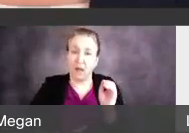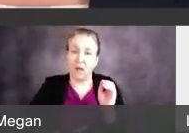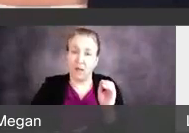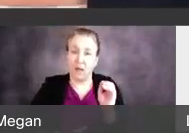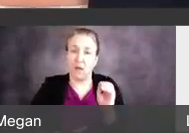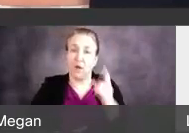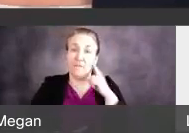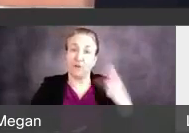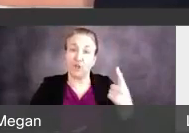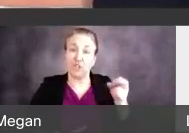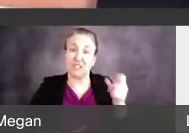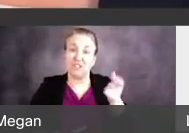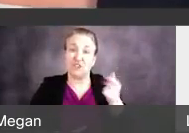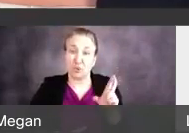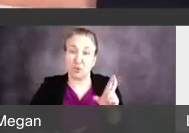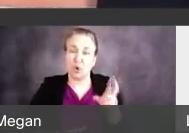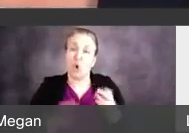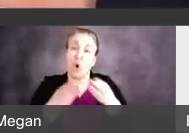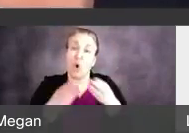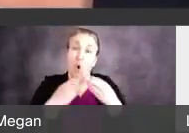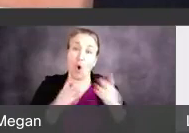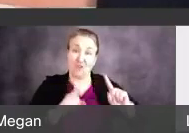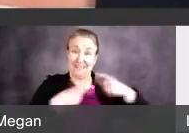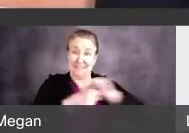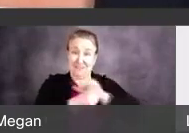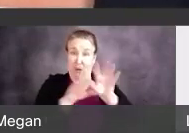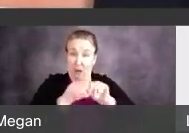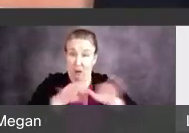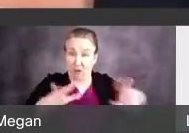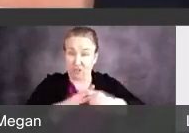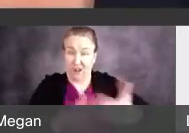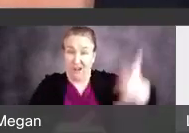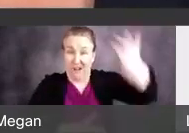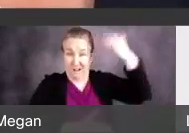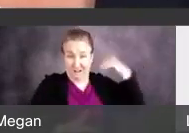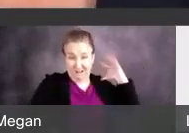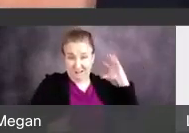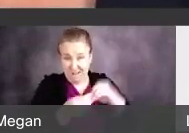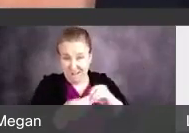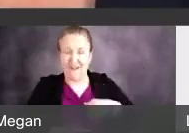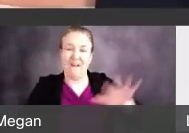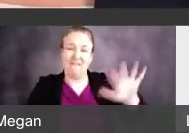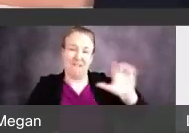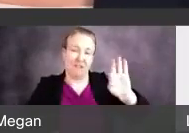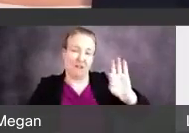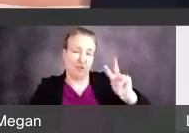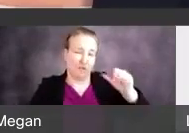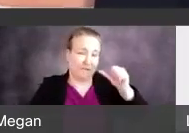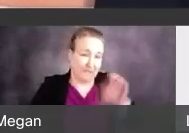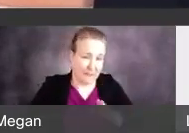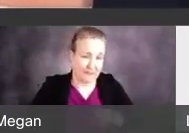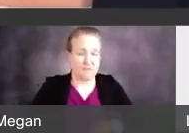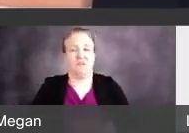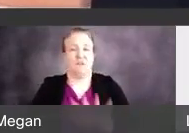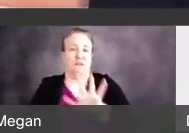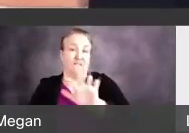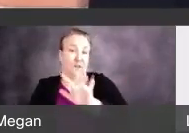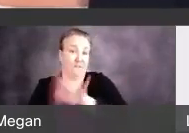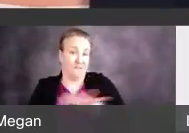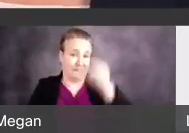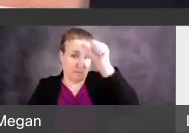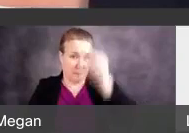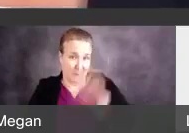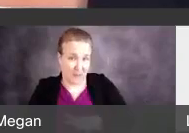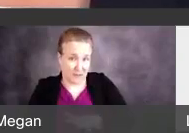of gender, overall, since the pandemic began, we have 592 females and 555